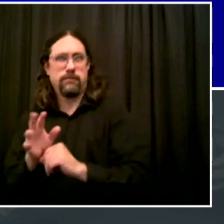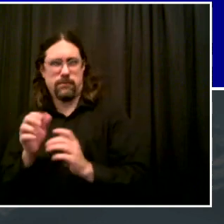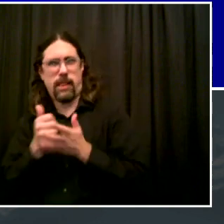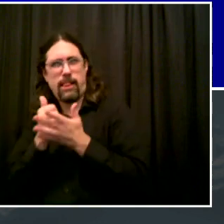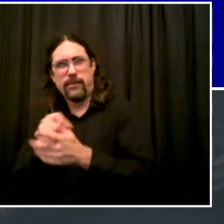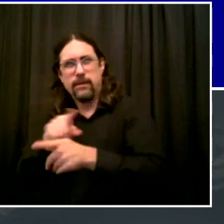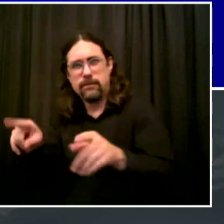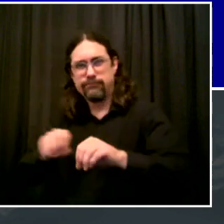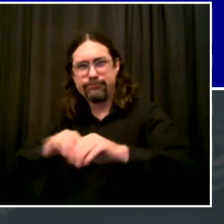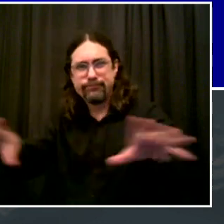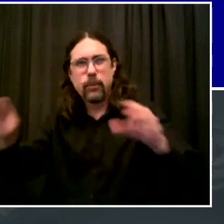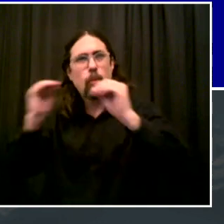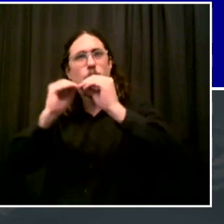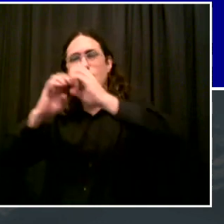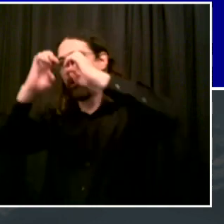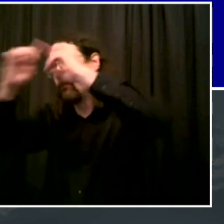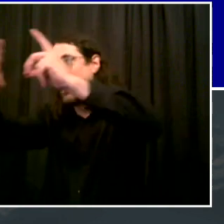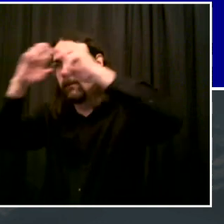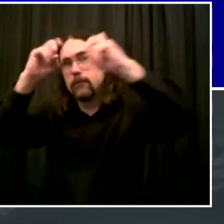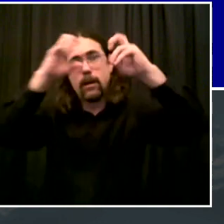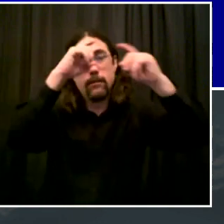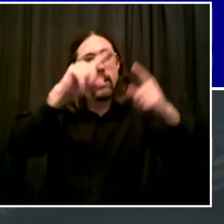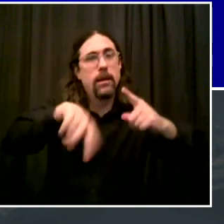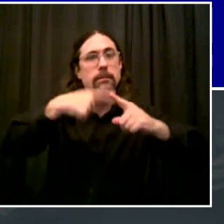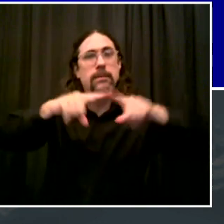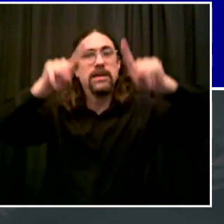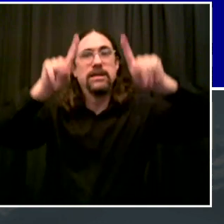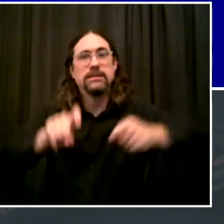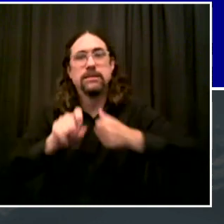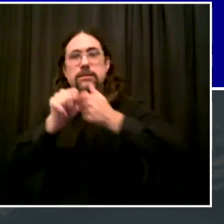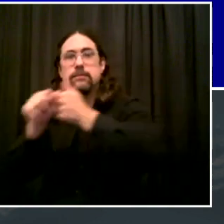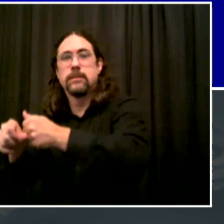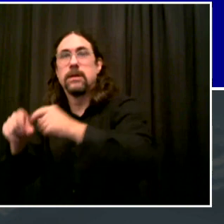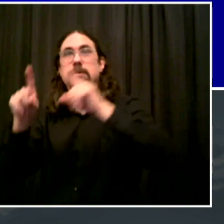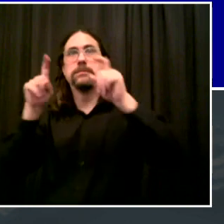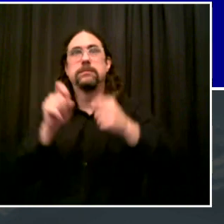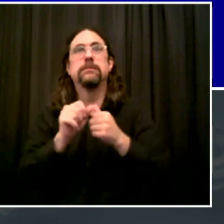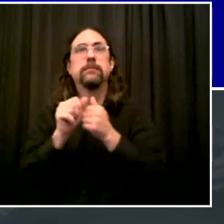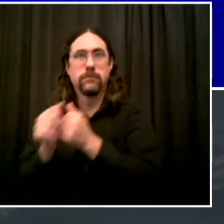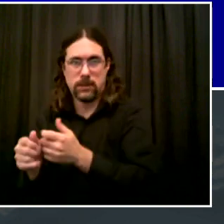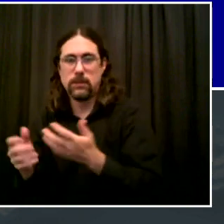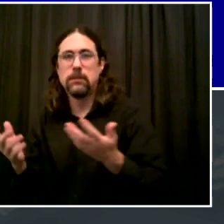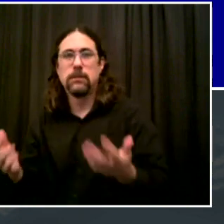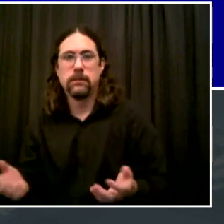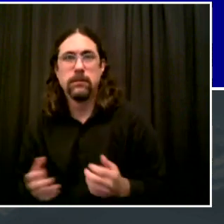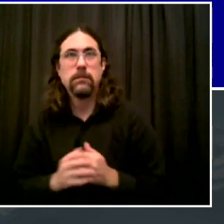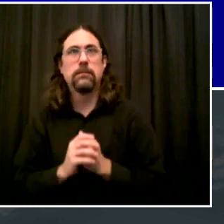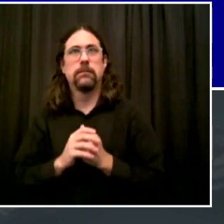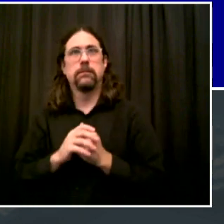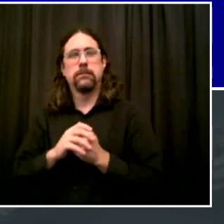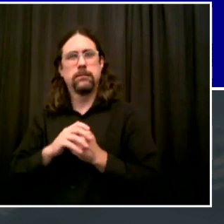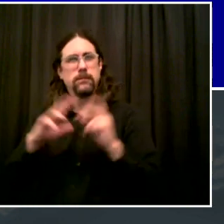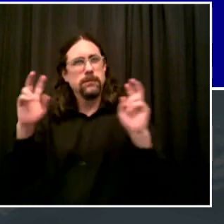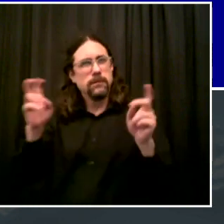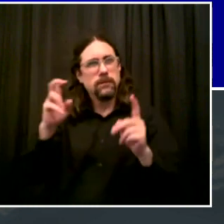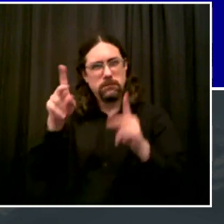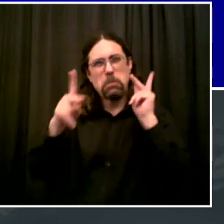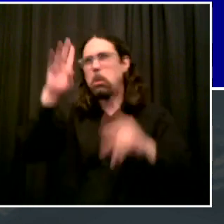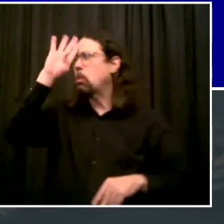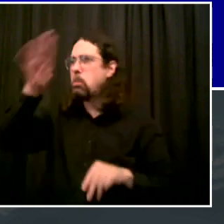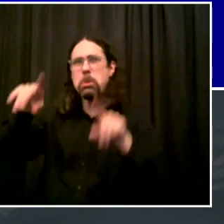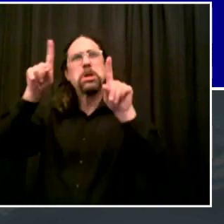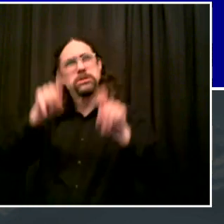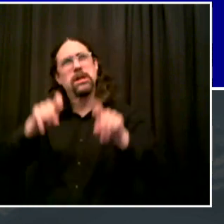with contact tracers. The work will cover things like how to get tested, answering the call to provide